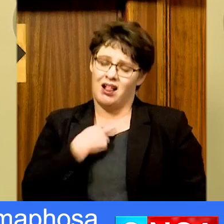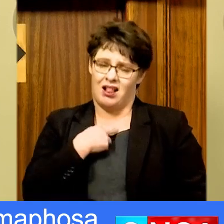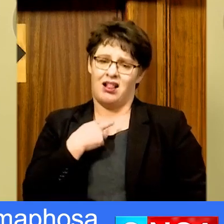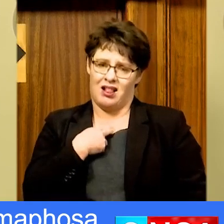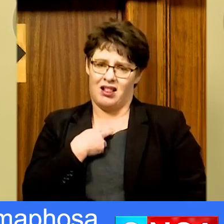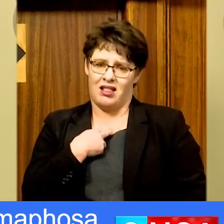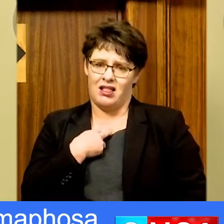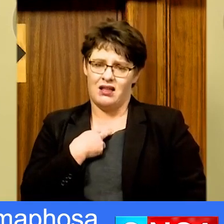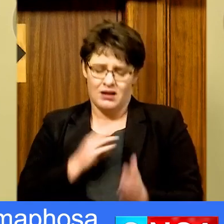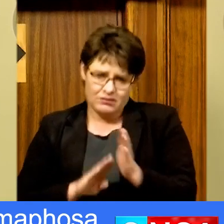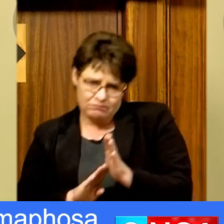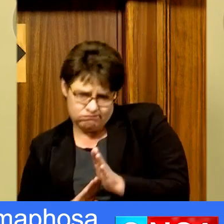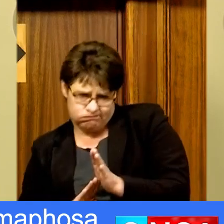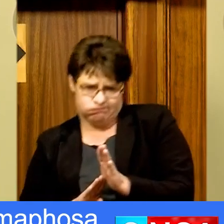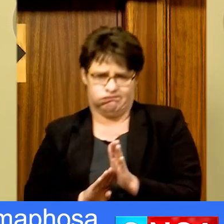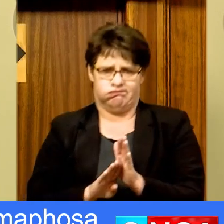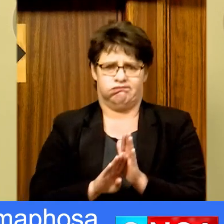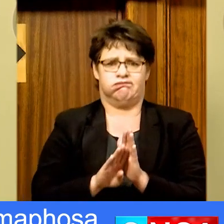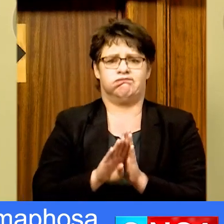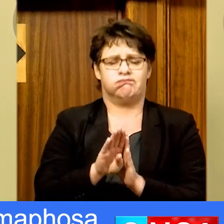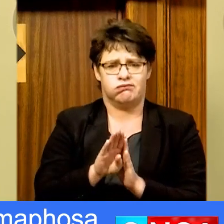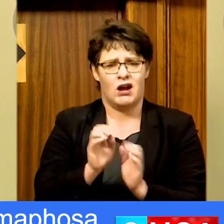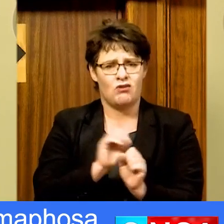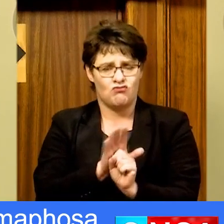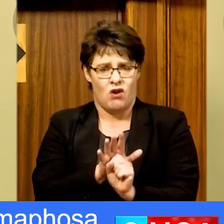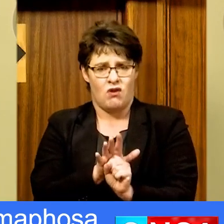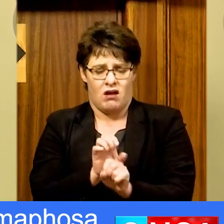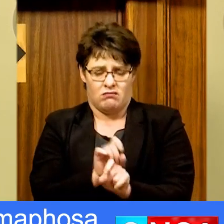infections that we had been advised by our medical